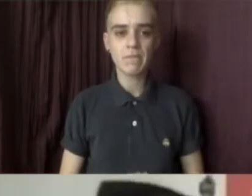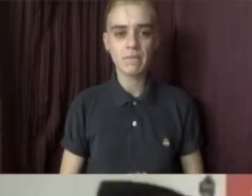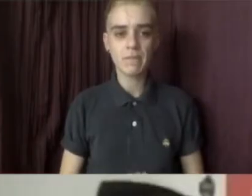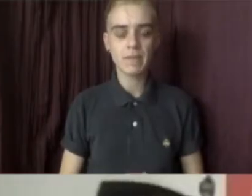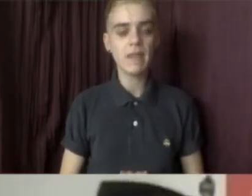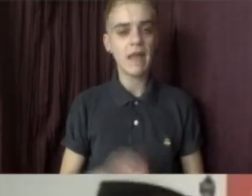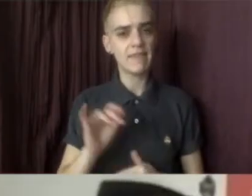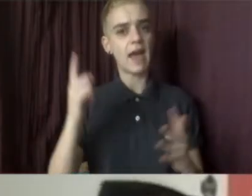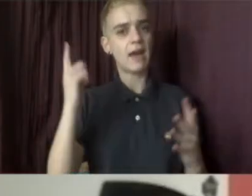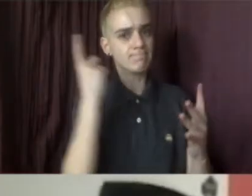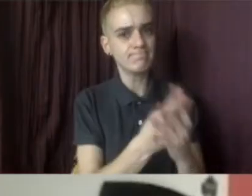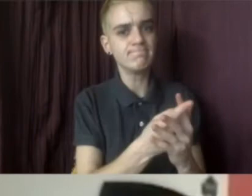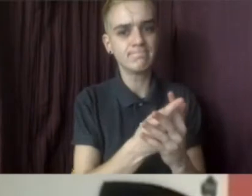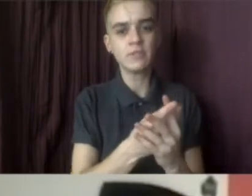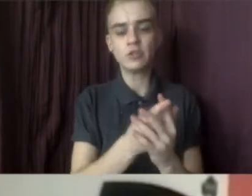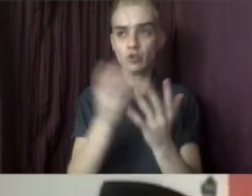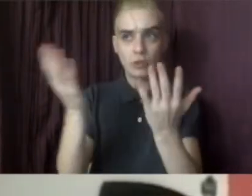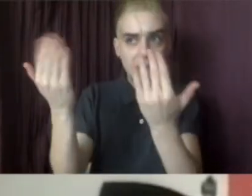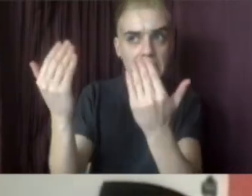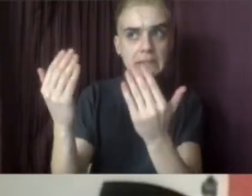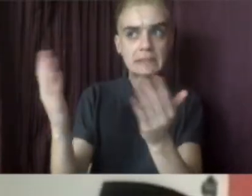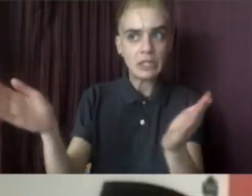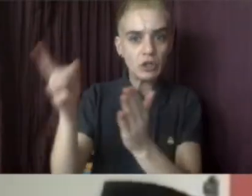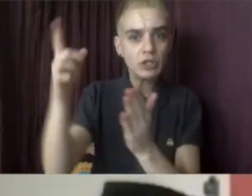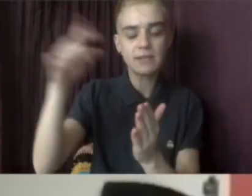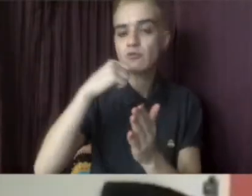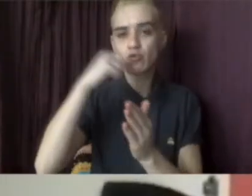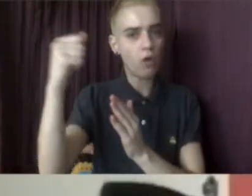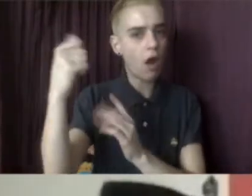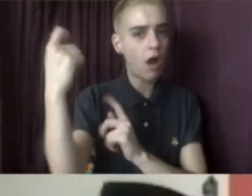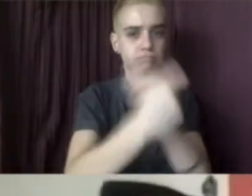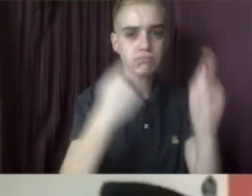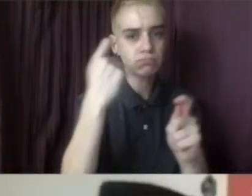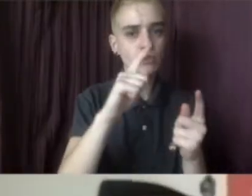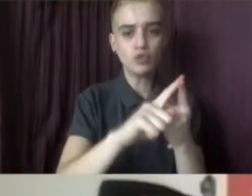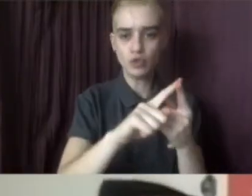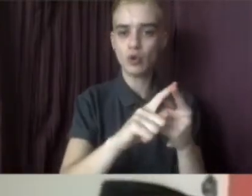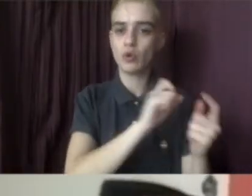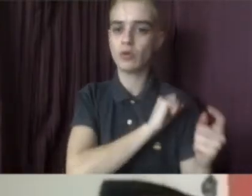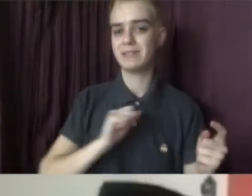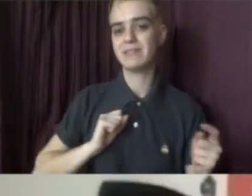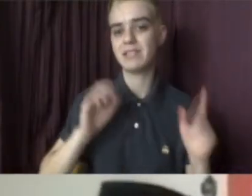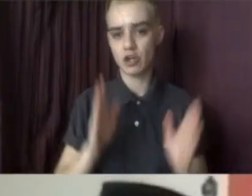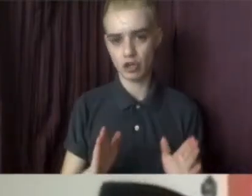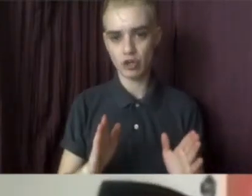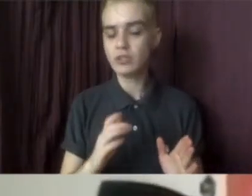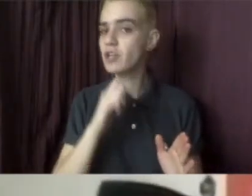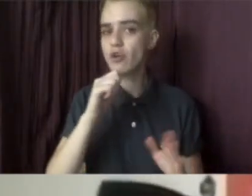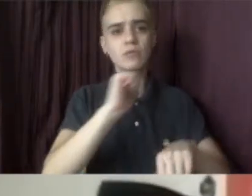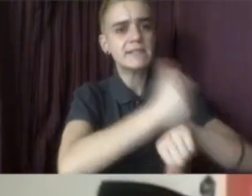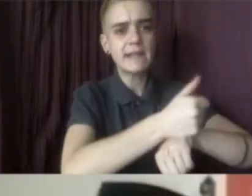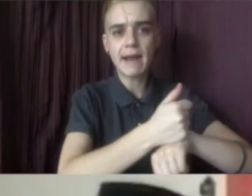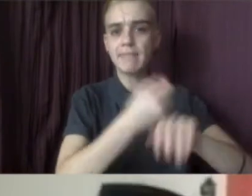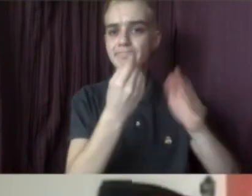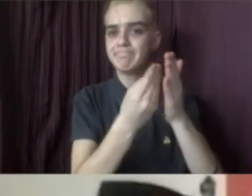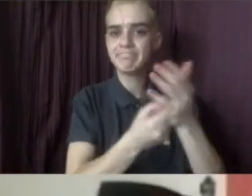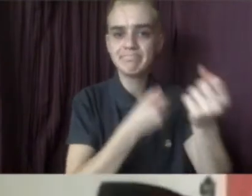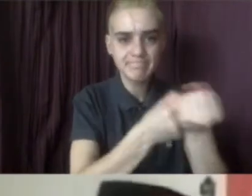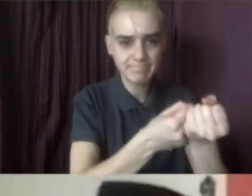Right, and this is Dara. Bishop Jackson was my reverend growing up, St. Matthew's AME in Orange, New Jersey. That's where he comes from.